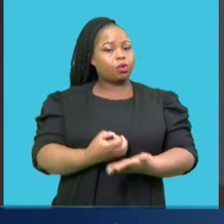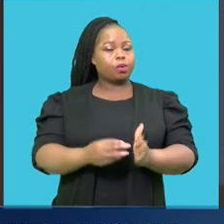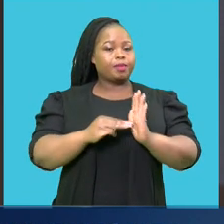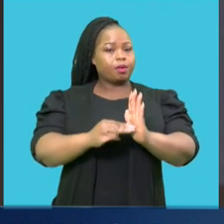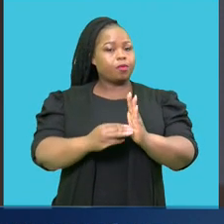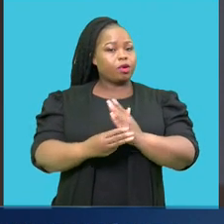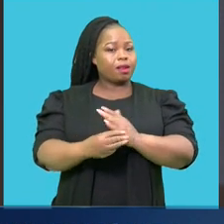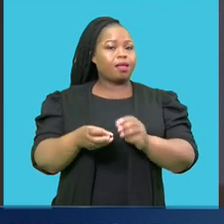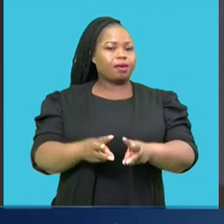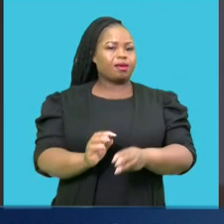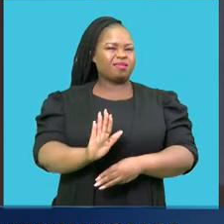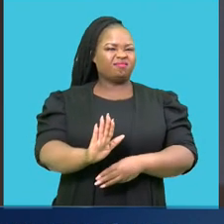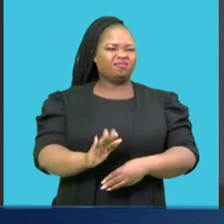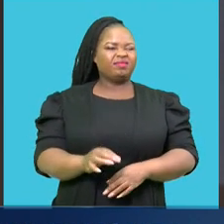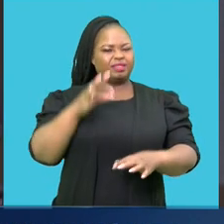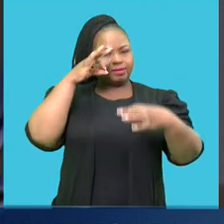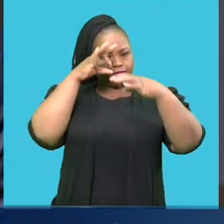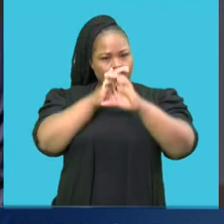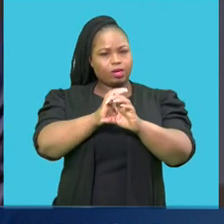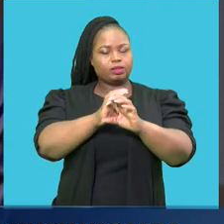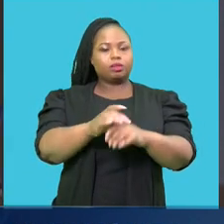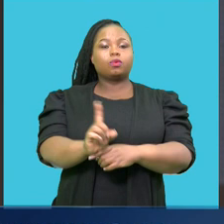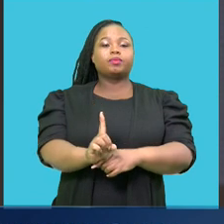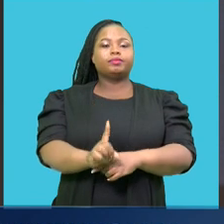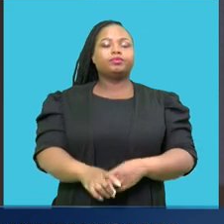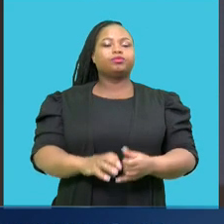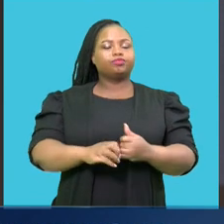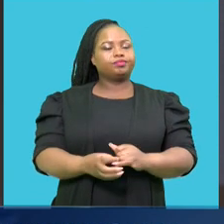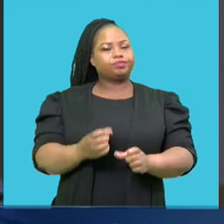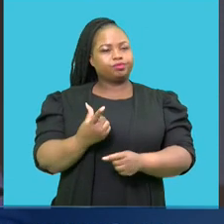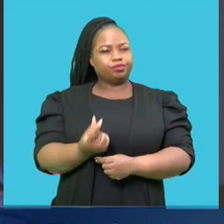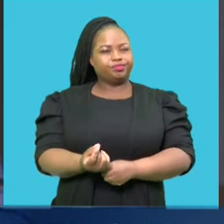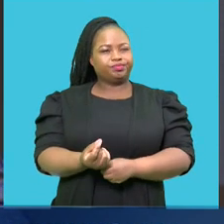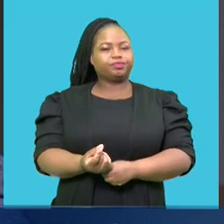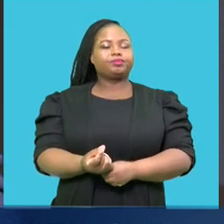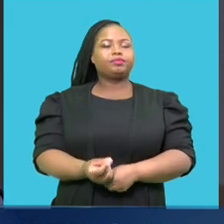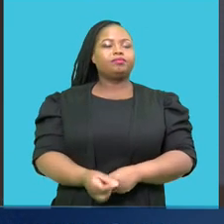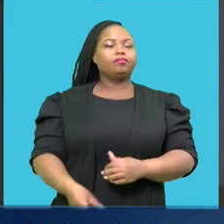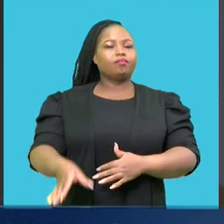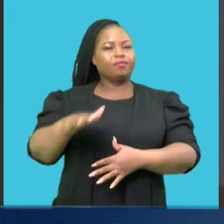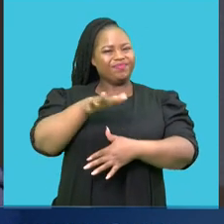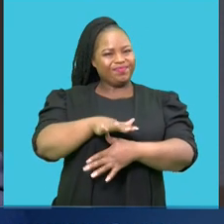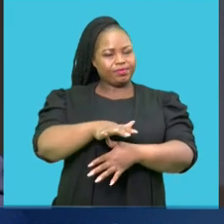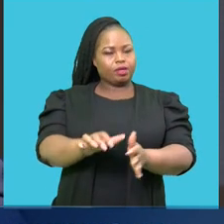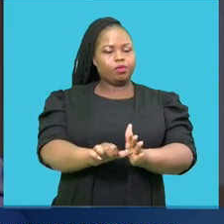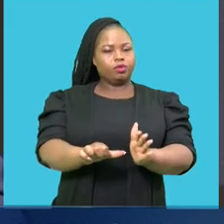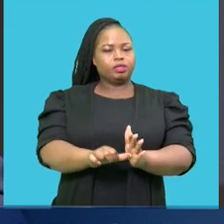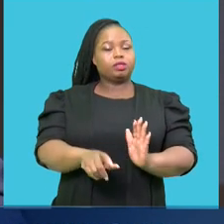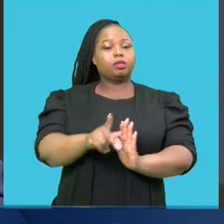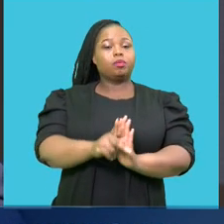particularly focusing on answering the fundamental policy question of